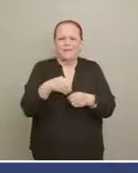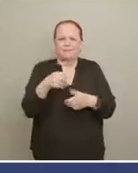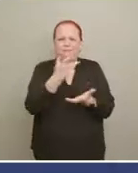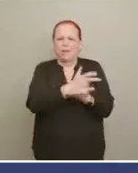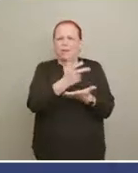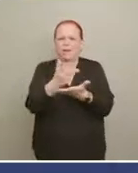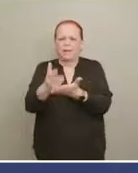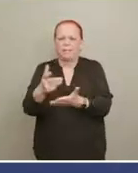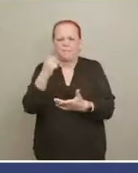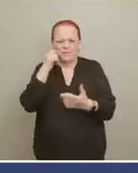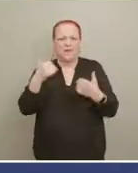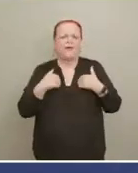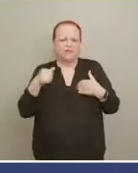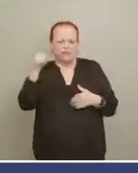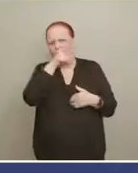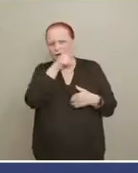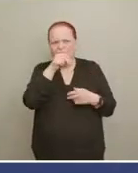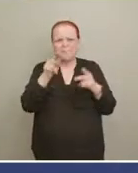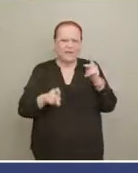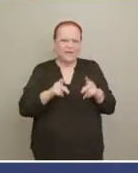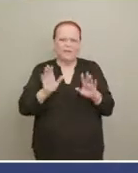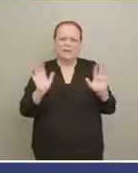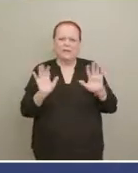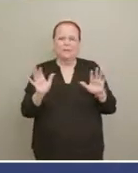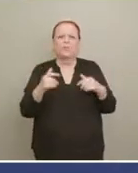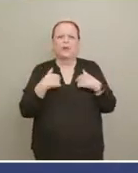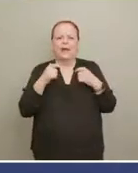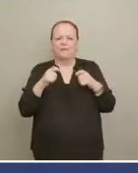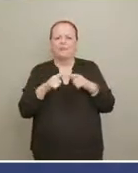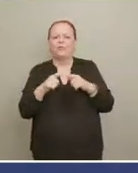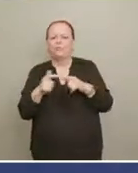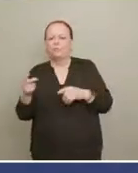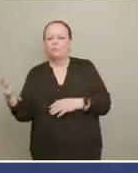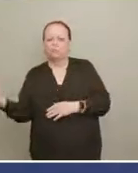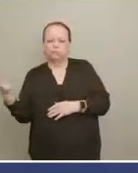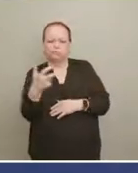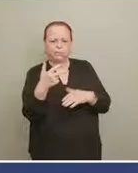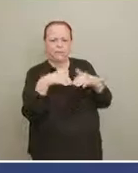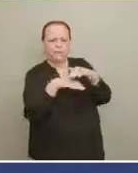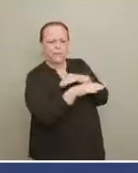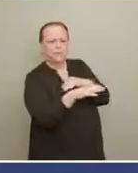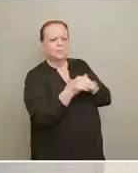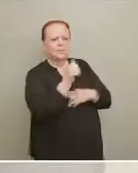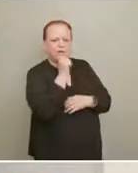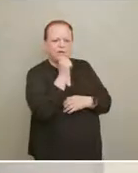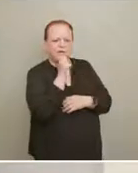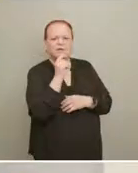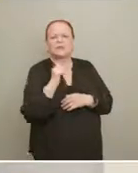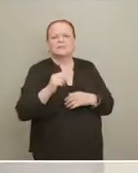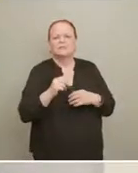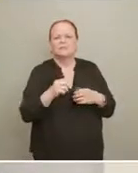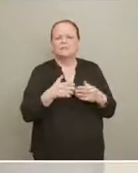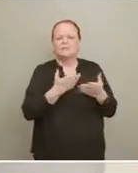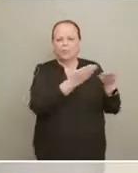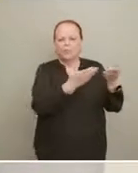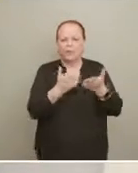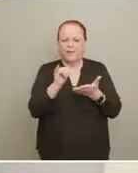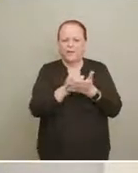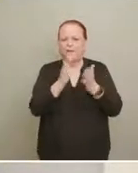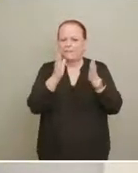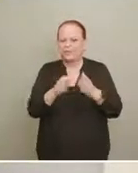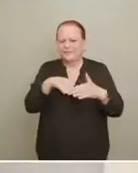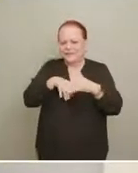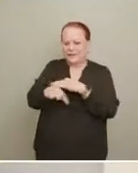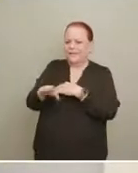because we do have intoxicated people with us. But it's usually a secured facility where we can do a safe handoff. Sorry about that. If I could add something to the Officer Hines'